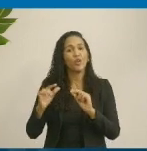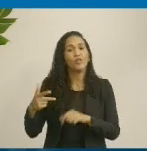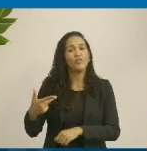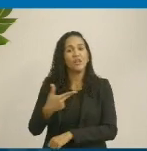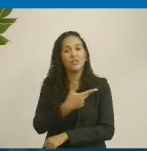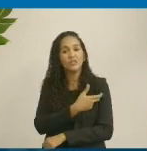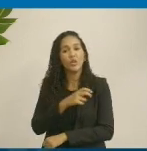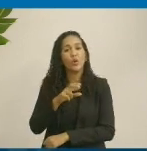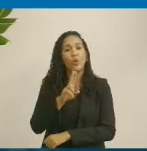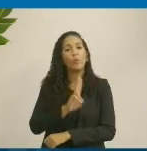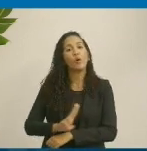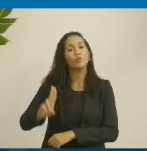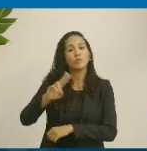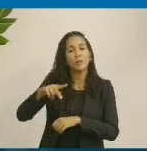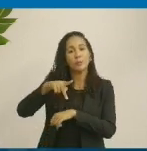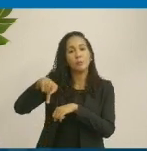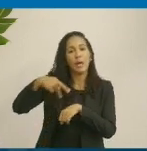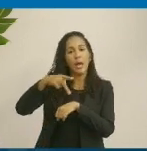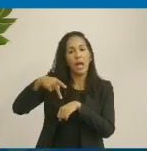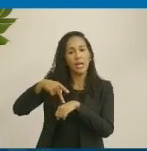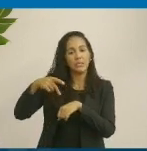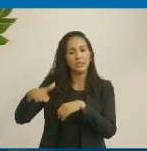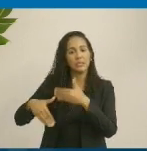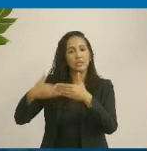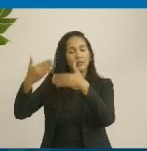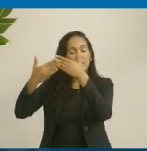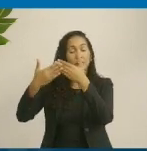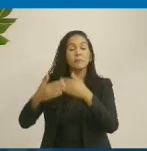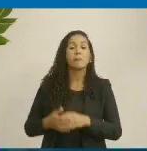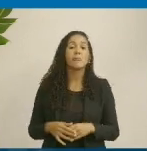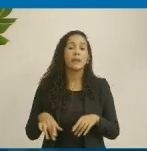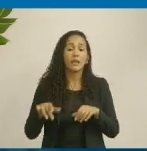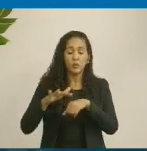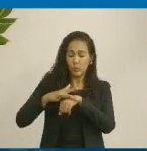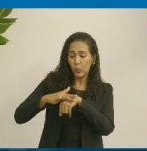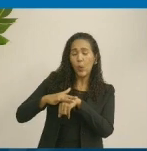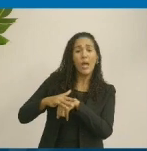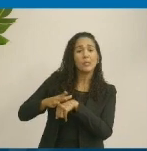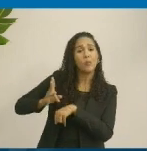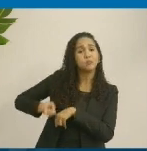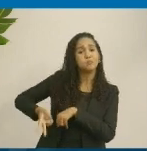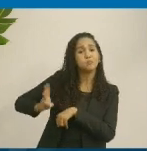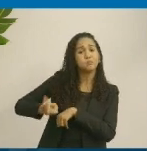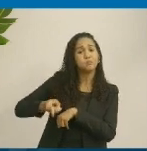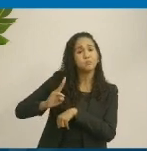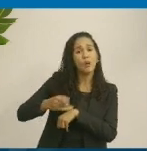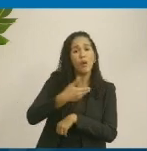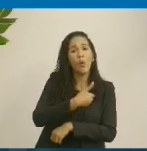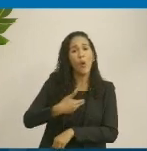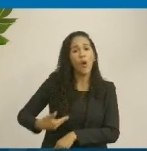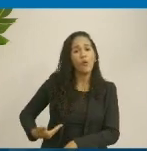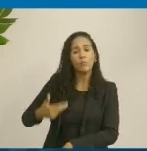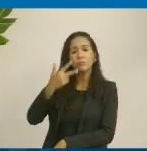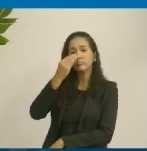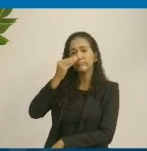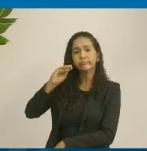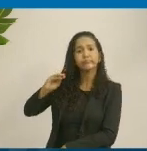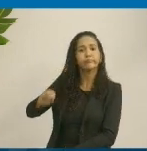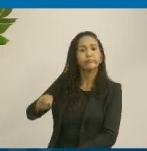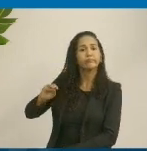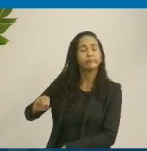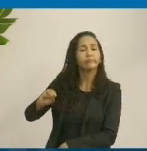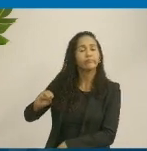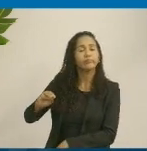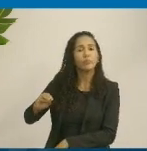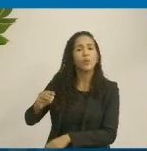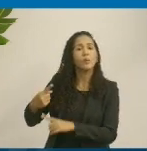countries. And the diseases remain neglected because there is a market failure, essentially, in developing these